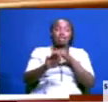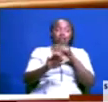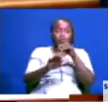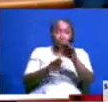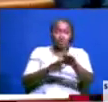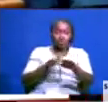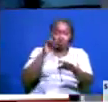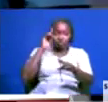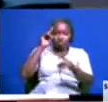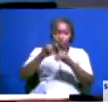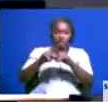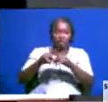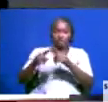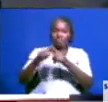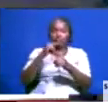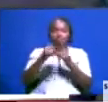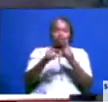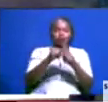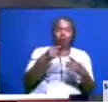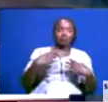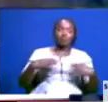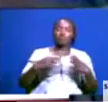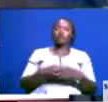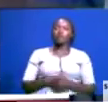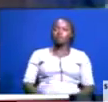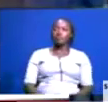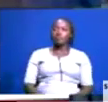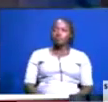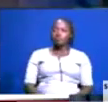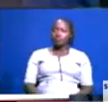towards genocide. Nikiripotia Darubini, naitwa Gladys Mungai.